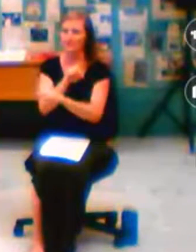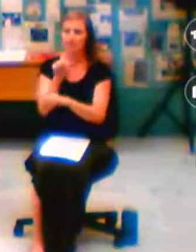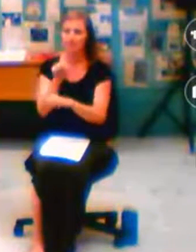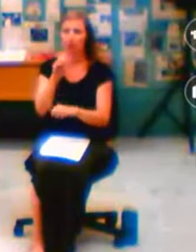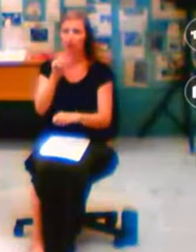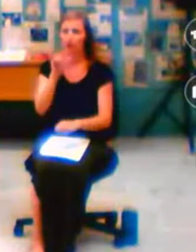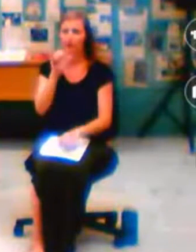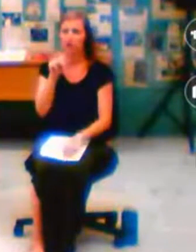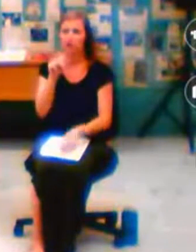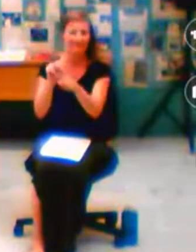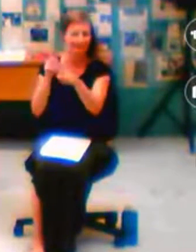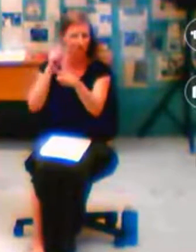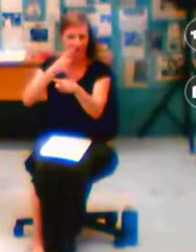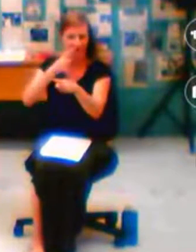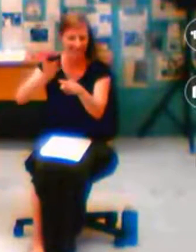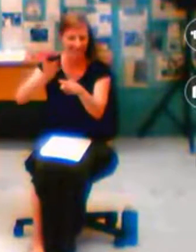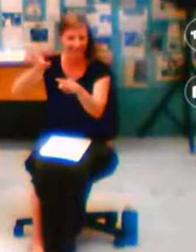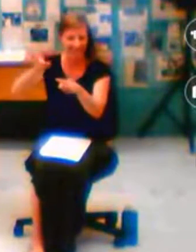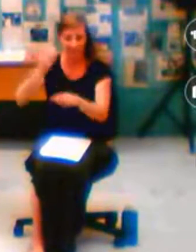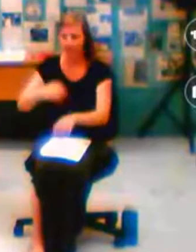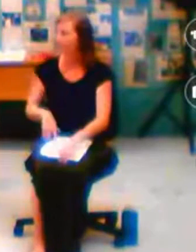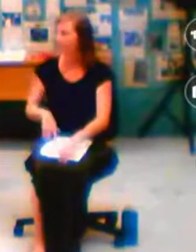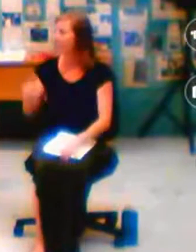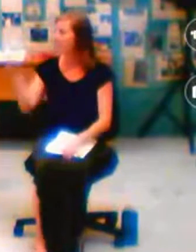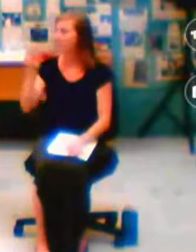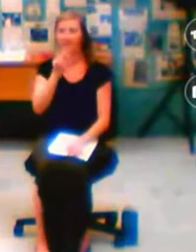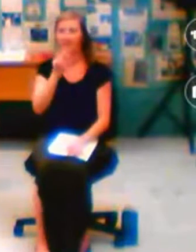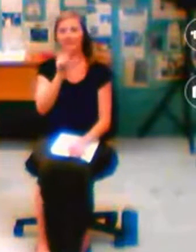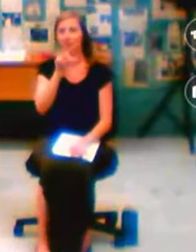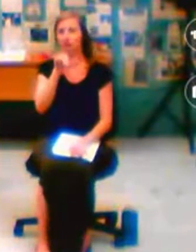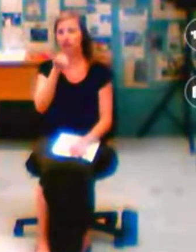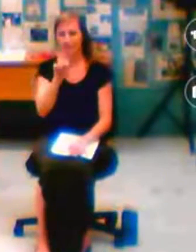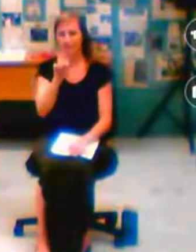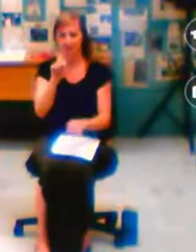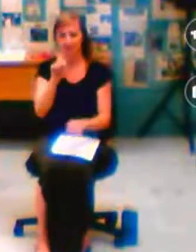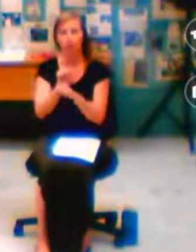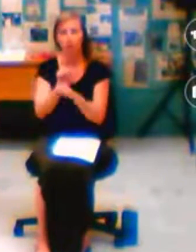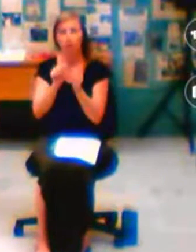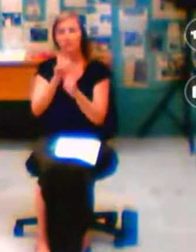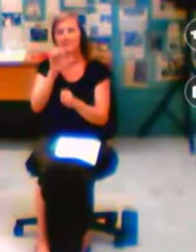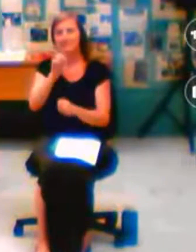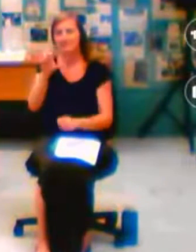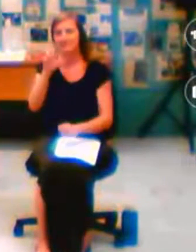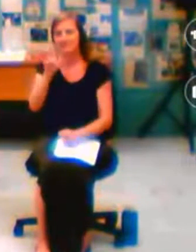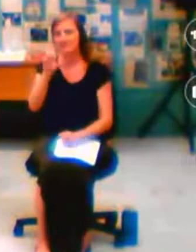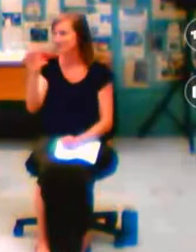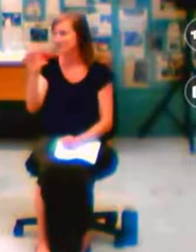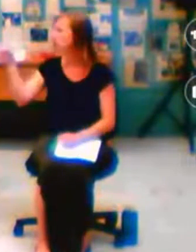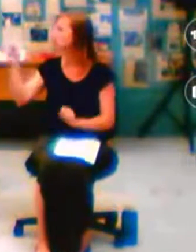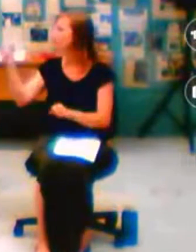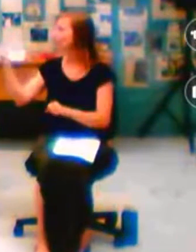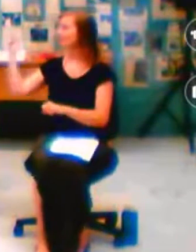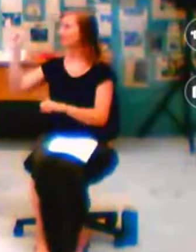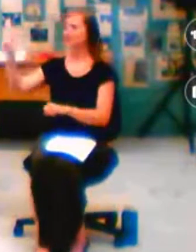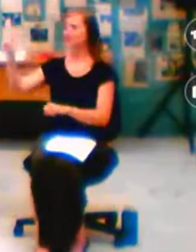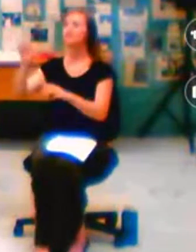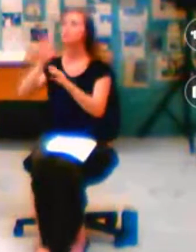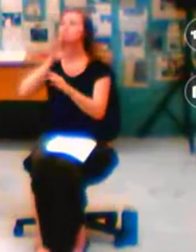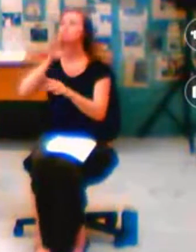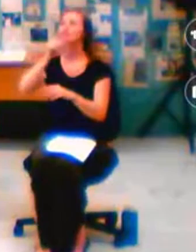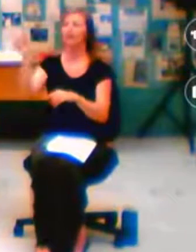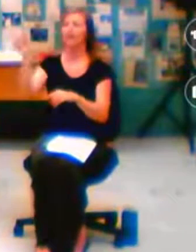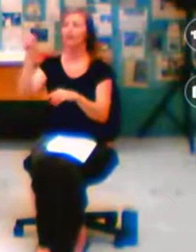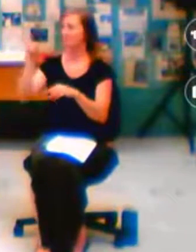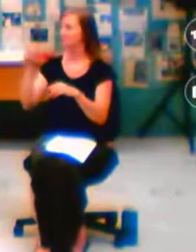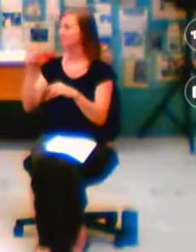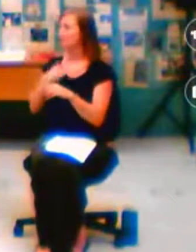the audience. Valerie, turn off. Valerie's like, Colorado Cross Disability Coalition. I